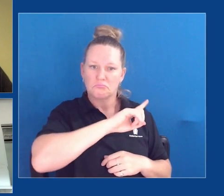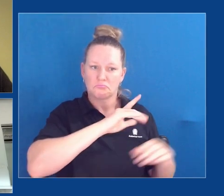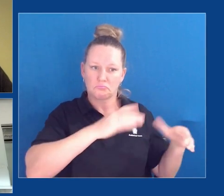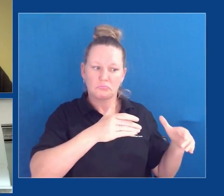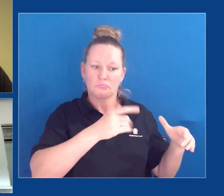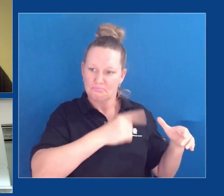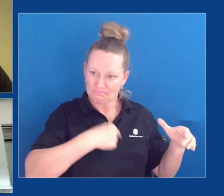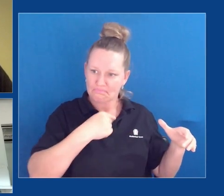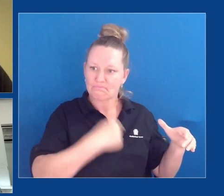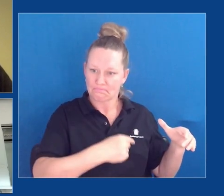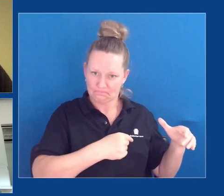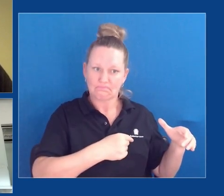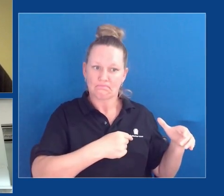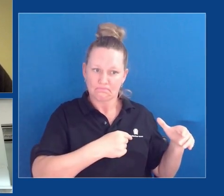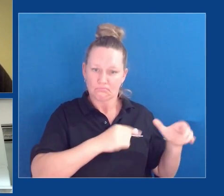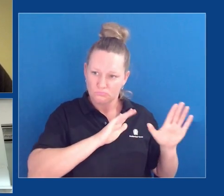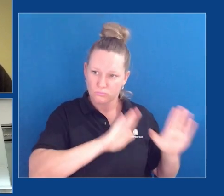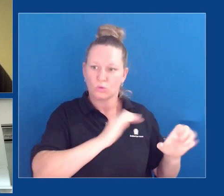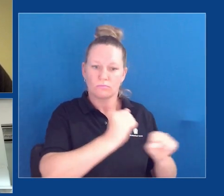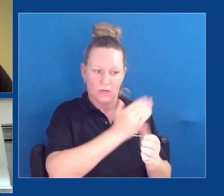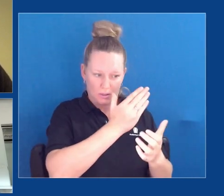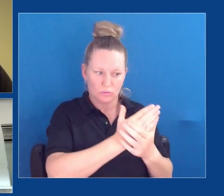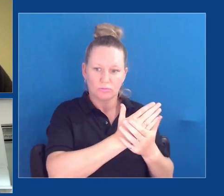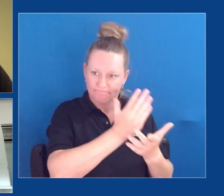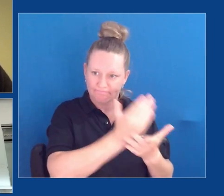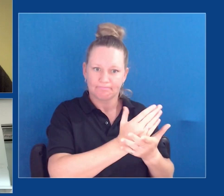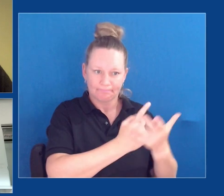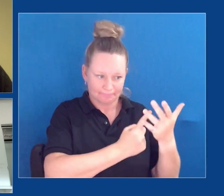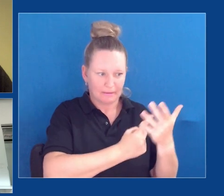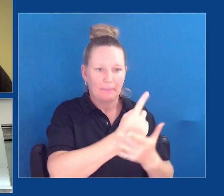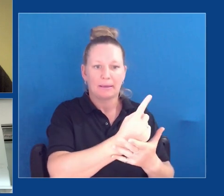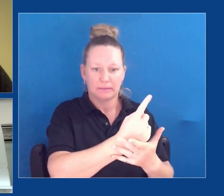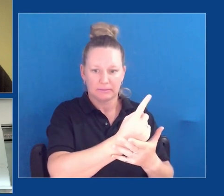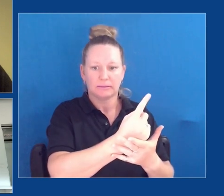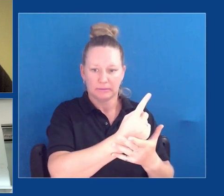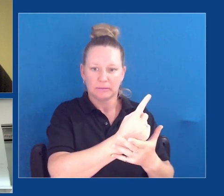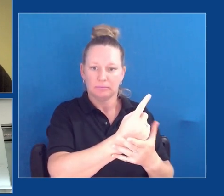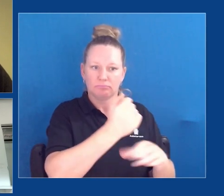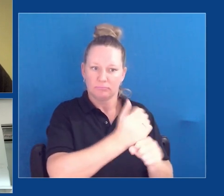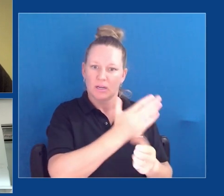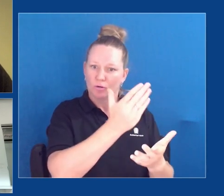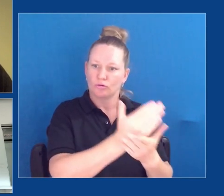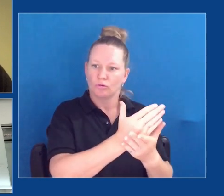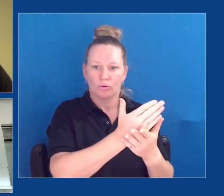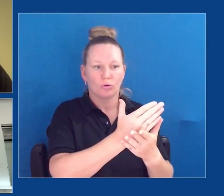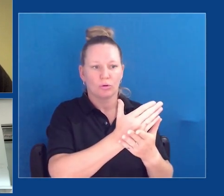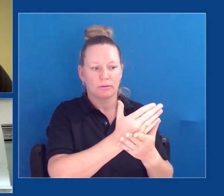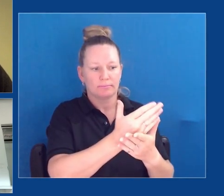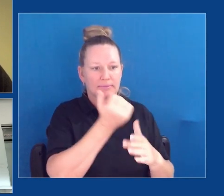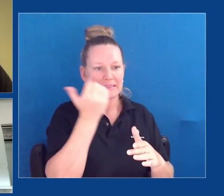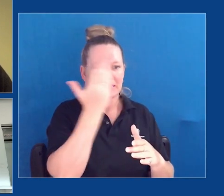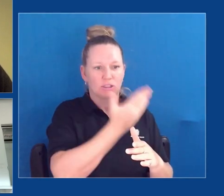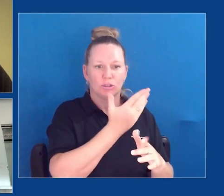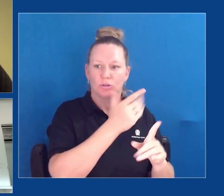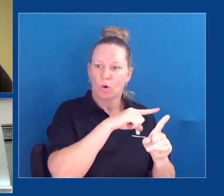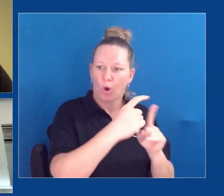dance traditions, which is often overlooked in Australian culture, was made, you know, more central to